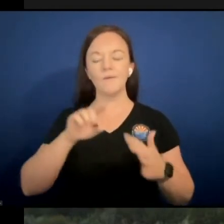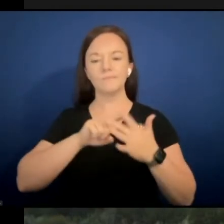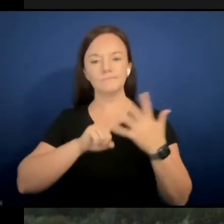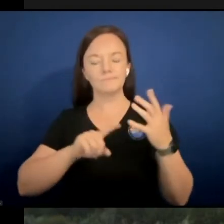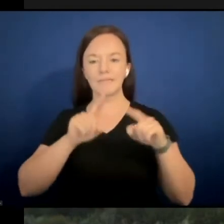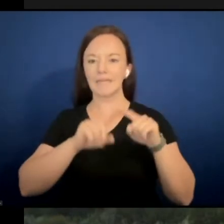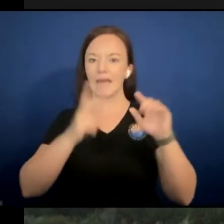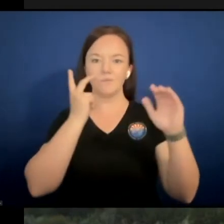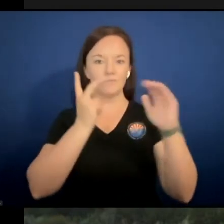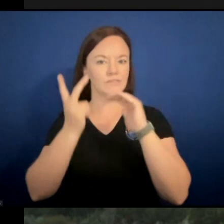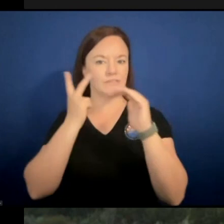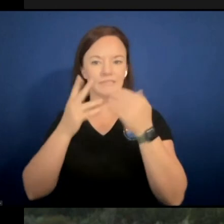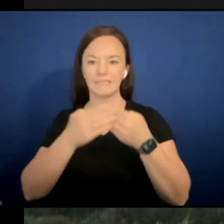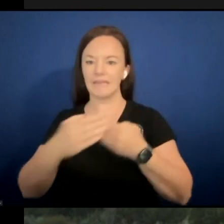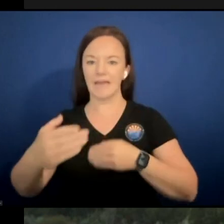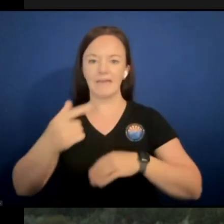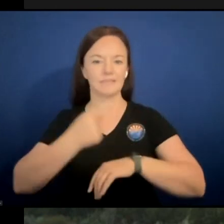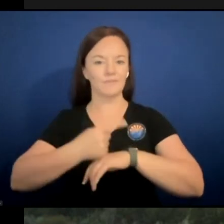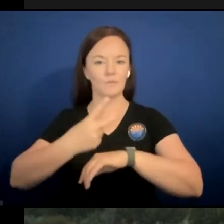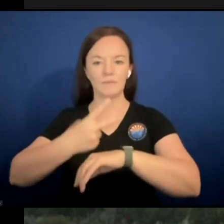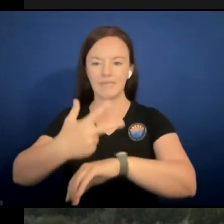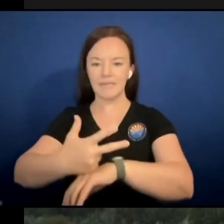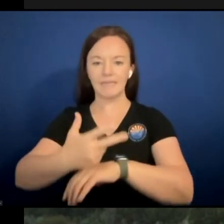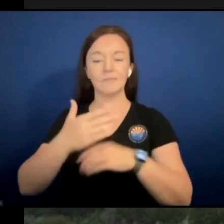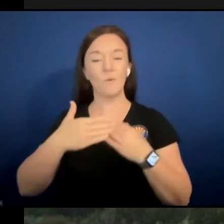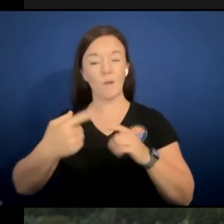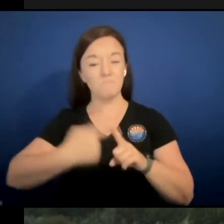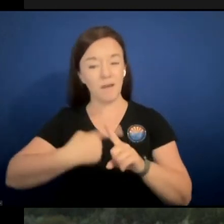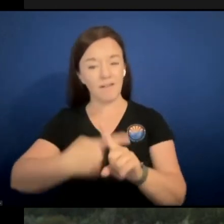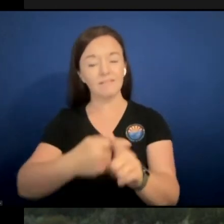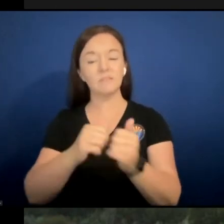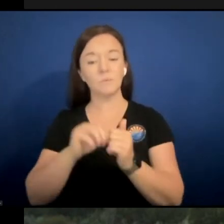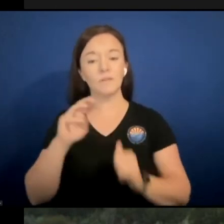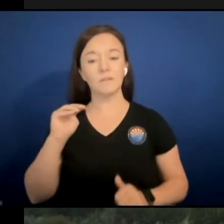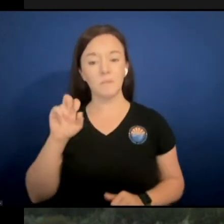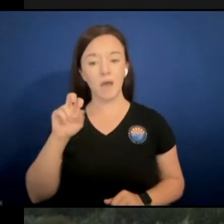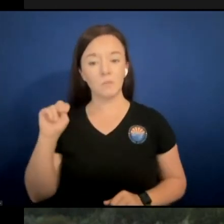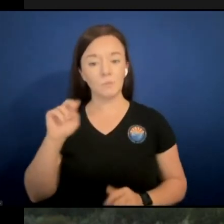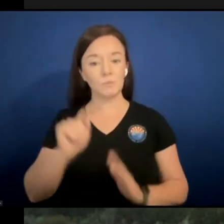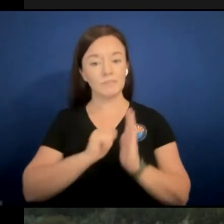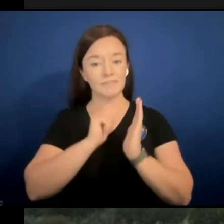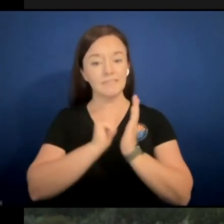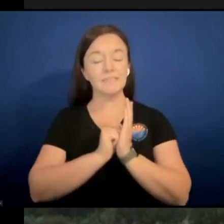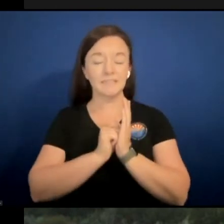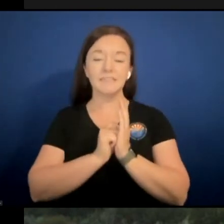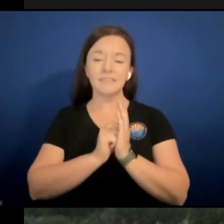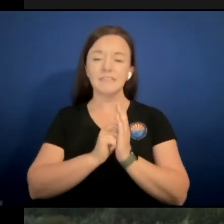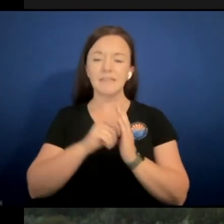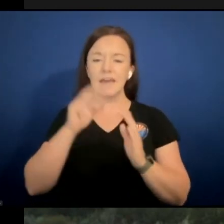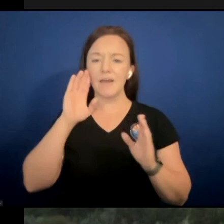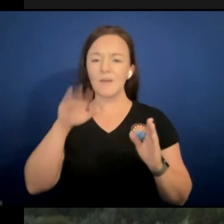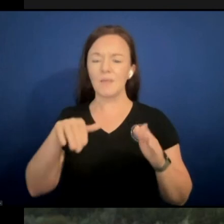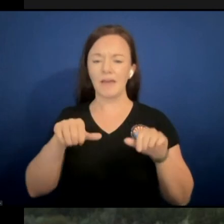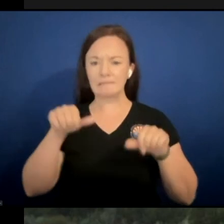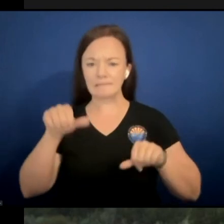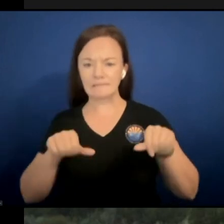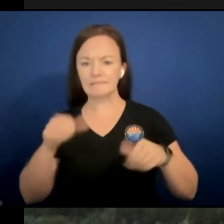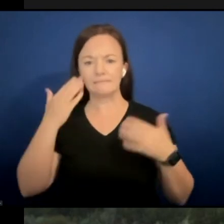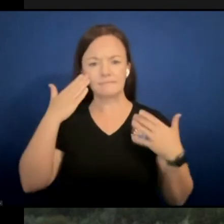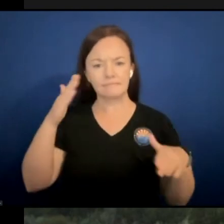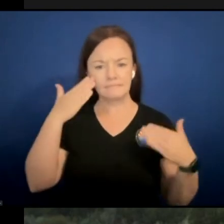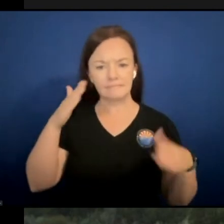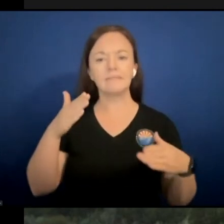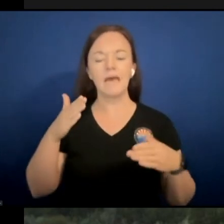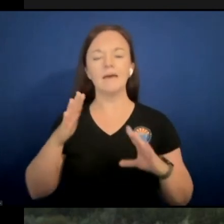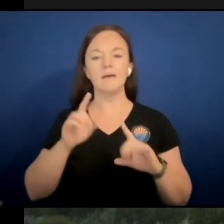few days and the next few months with the monsoon season is very high. But I